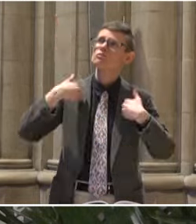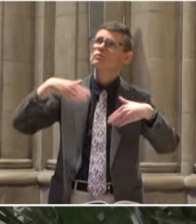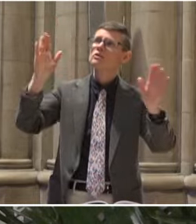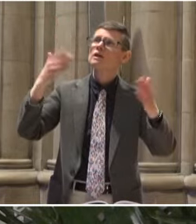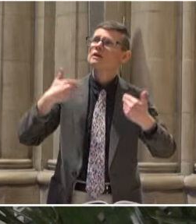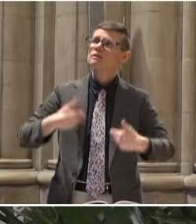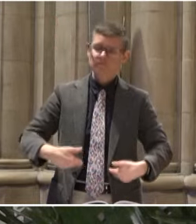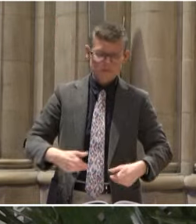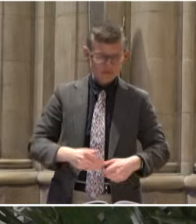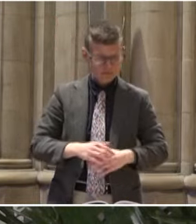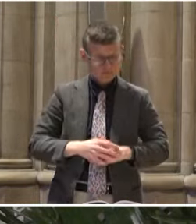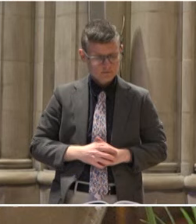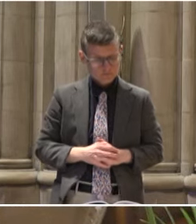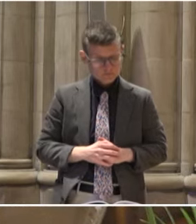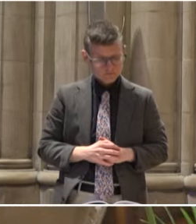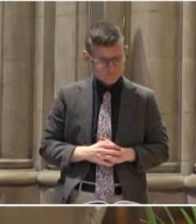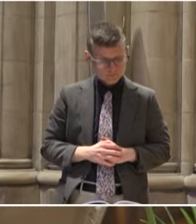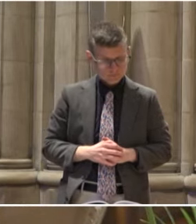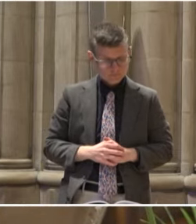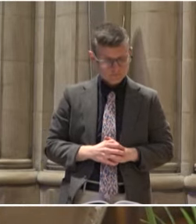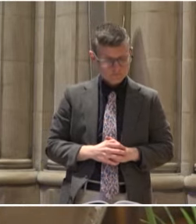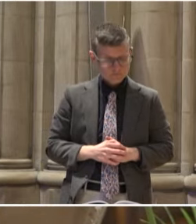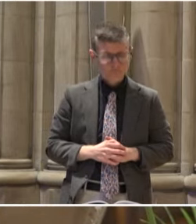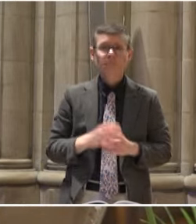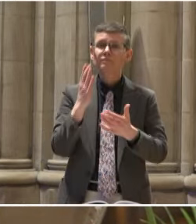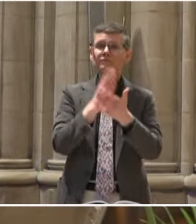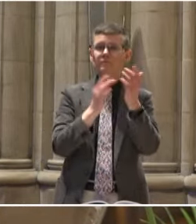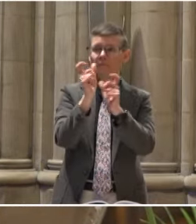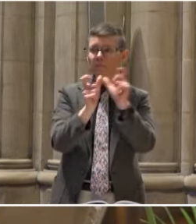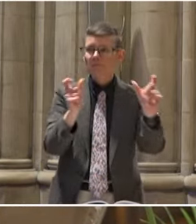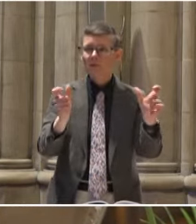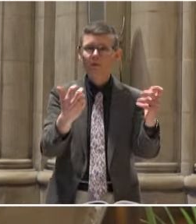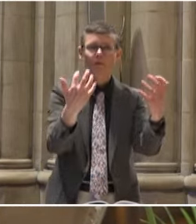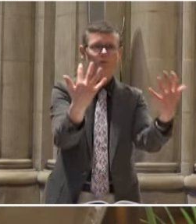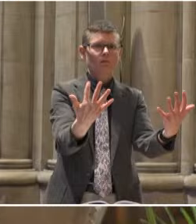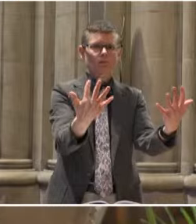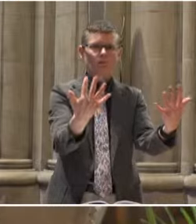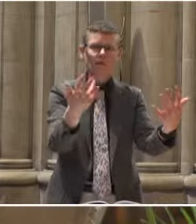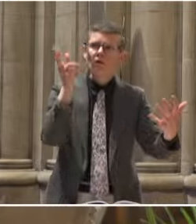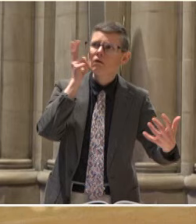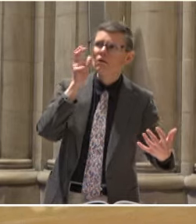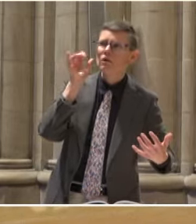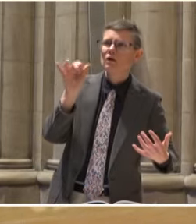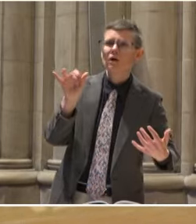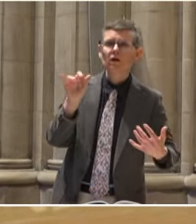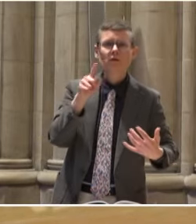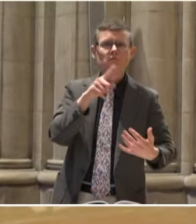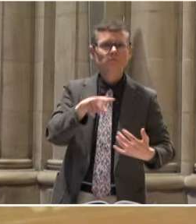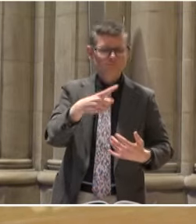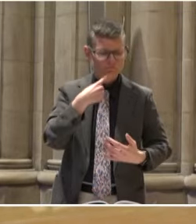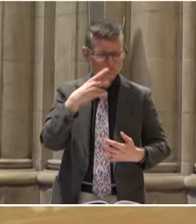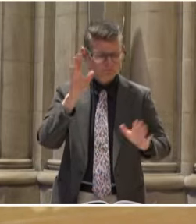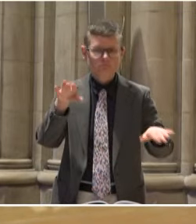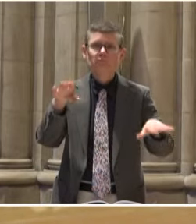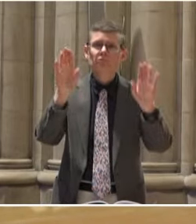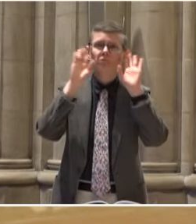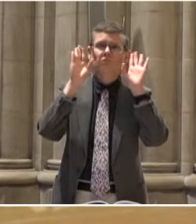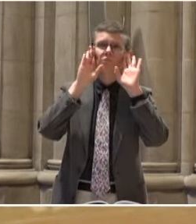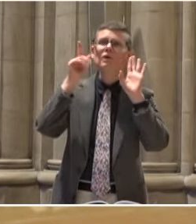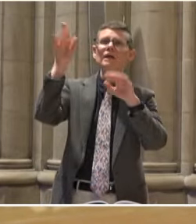forsaken me?" When some of the bystanders heard it, they said, "Listen, he is calling